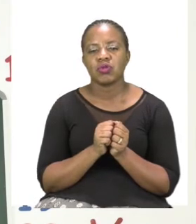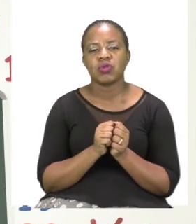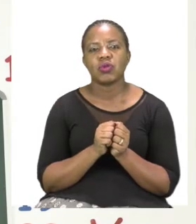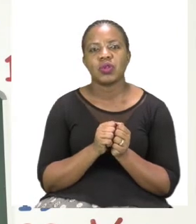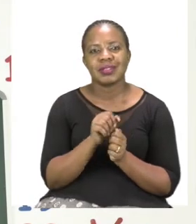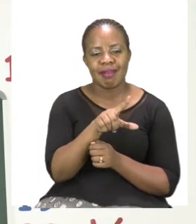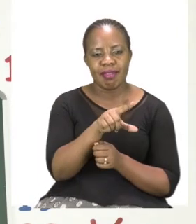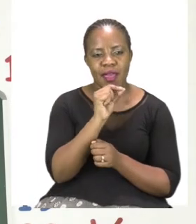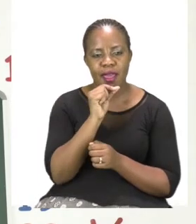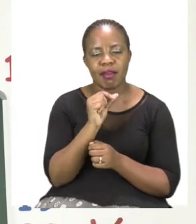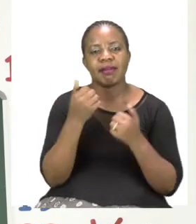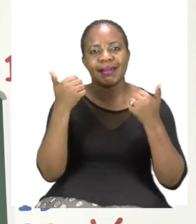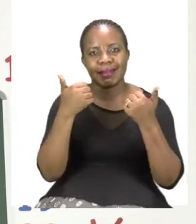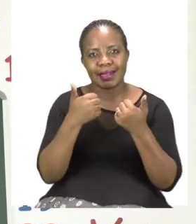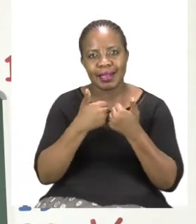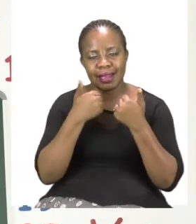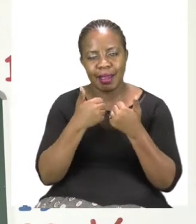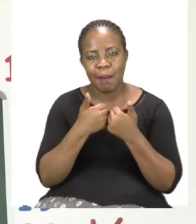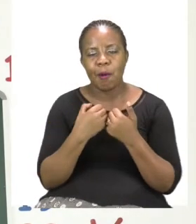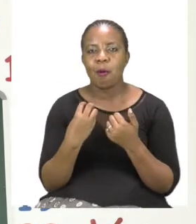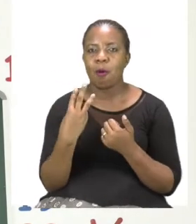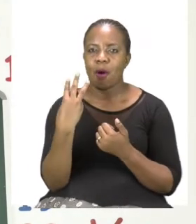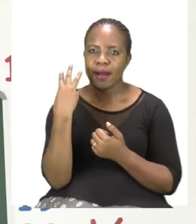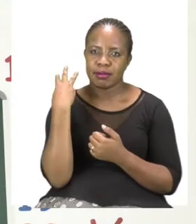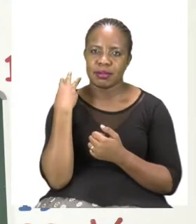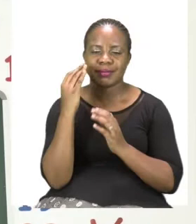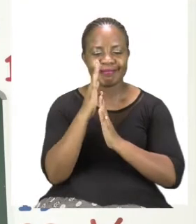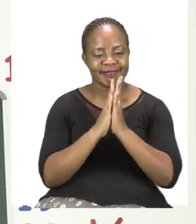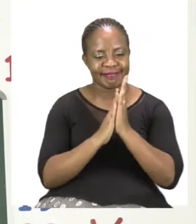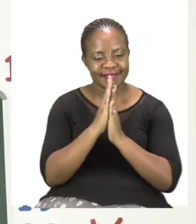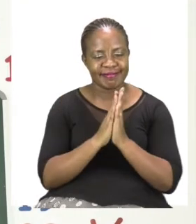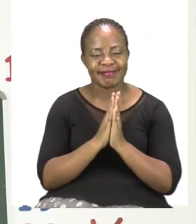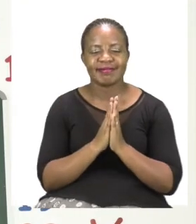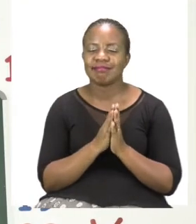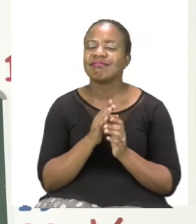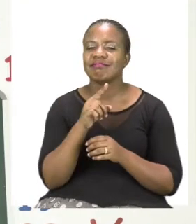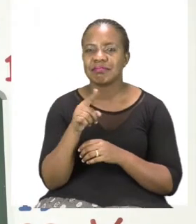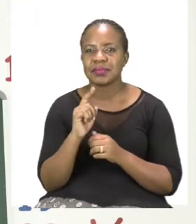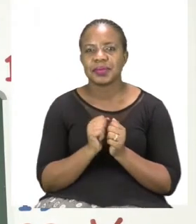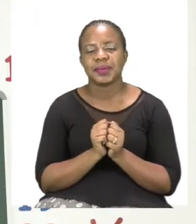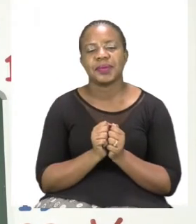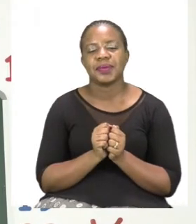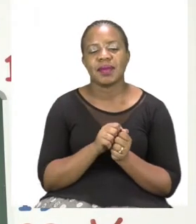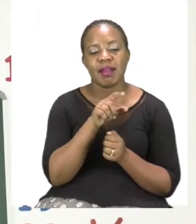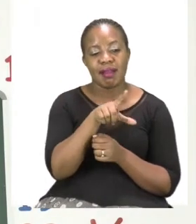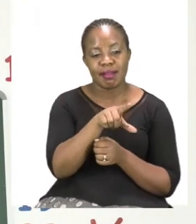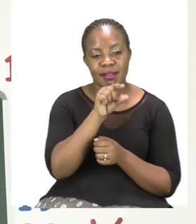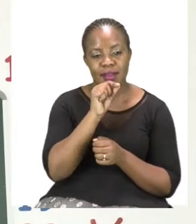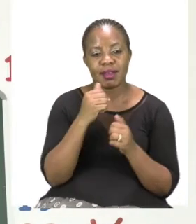interesting. So our sentence will now say the game